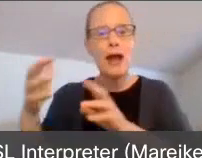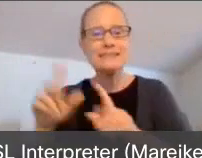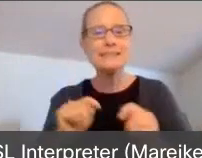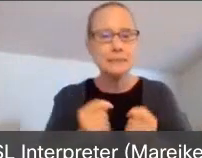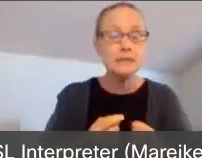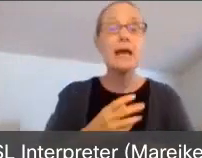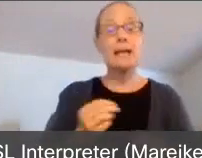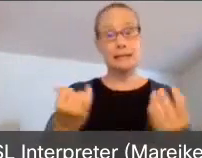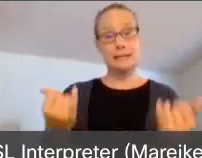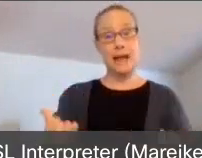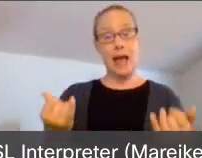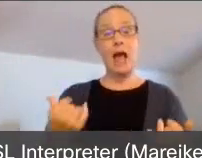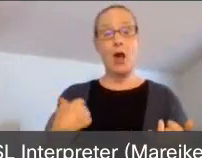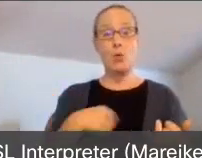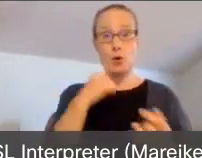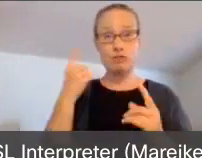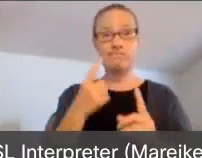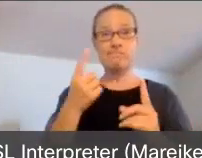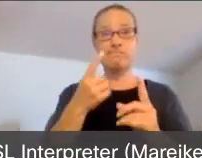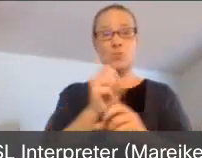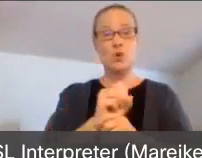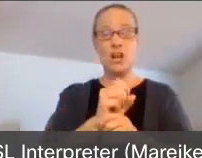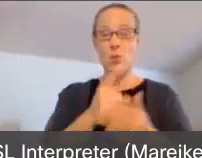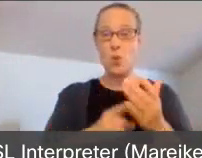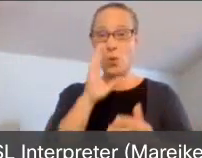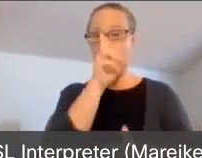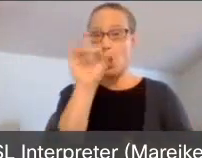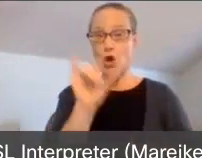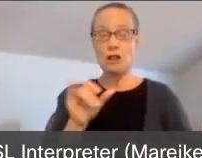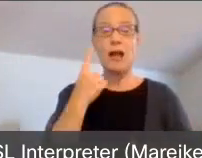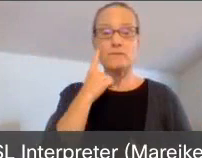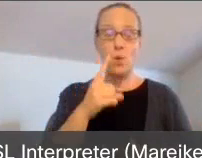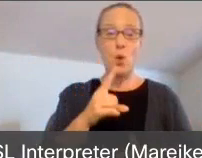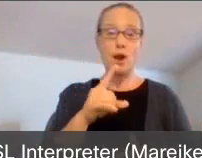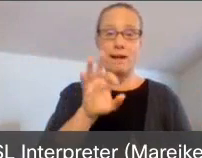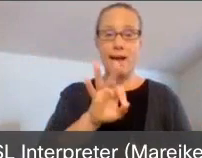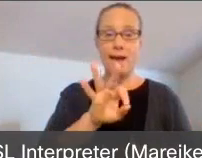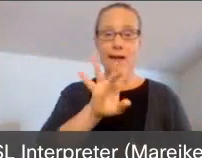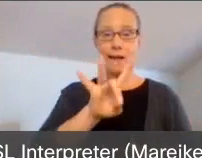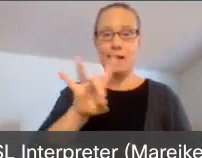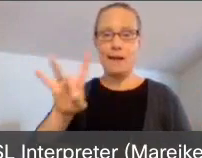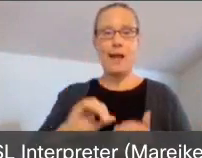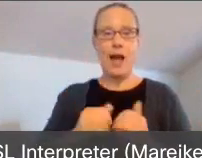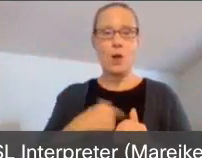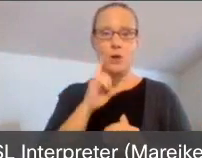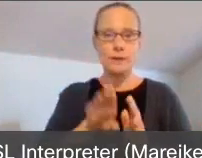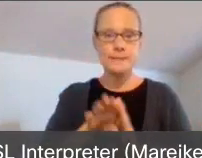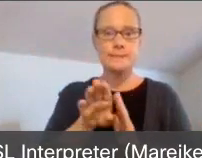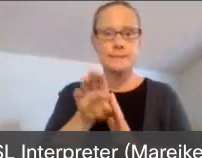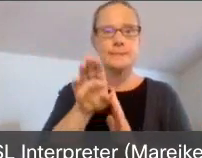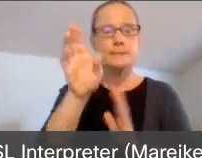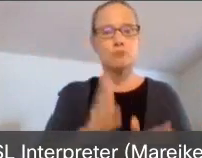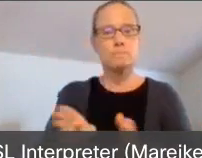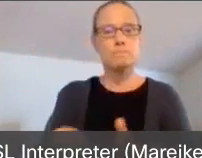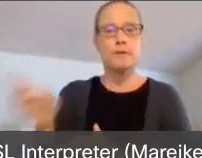on really what's it going to look like for 988 and how we're going to build up for that.